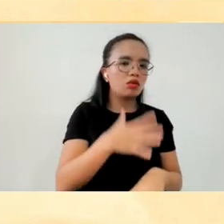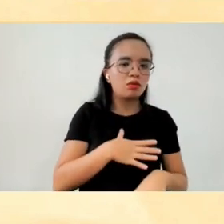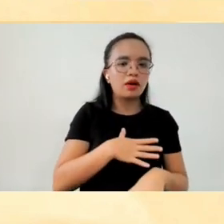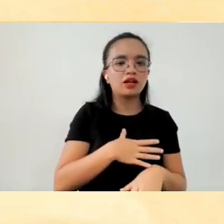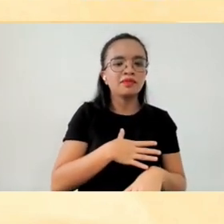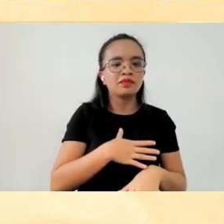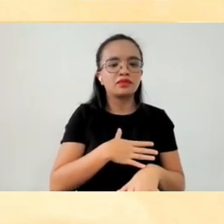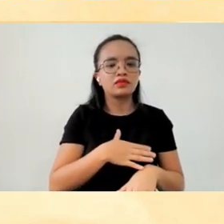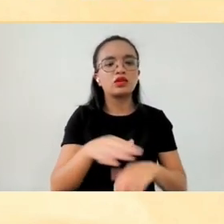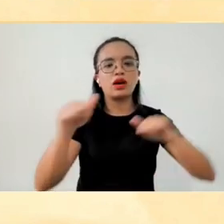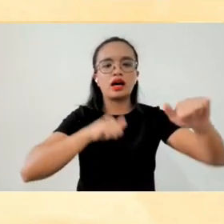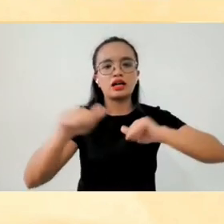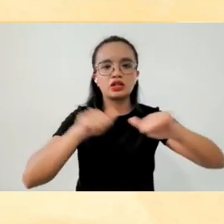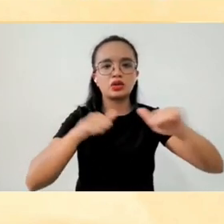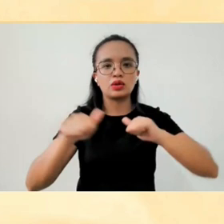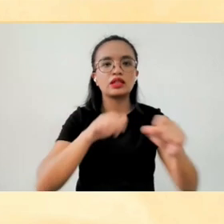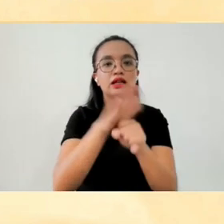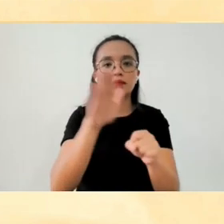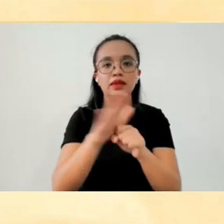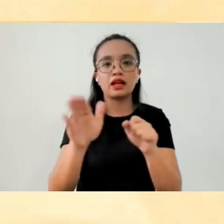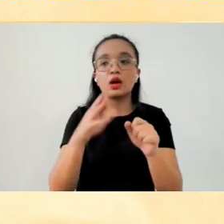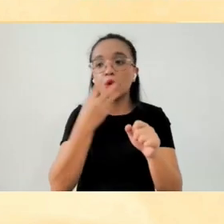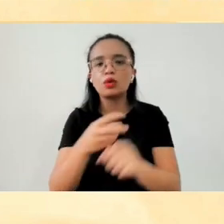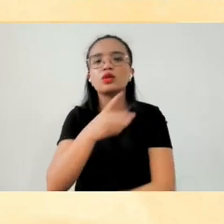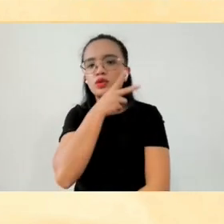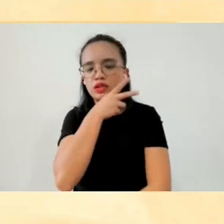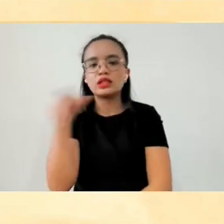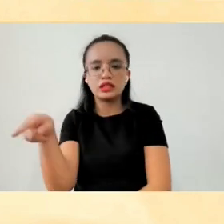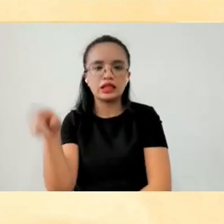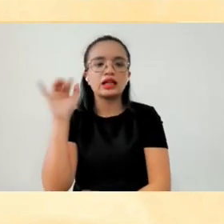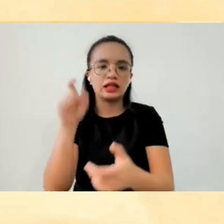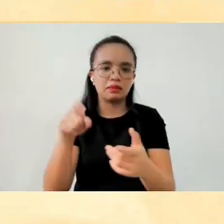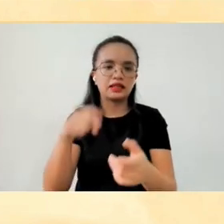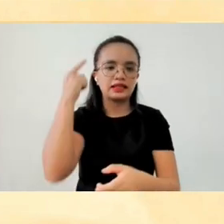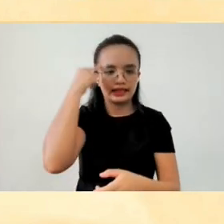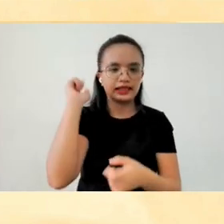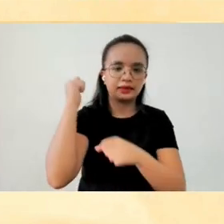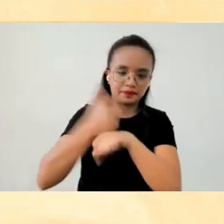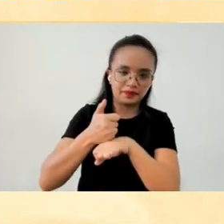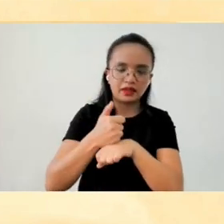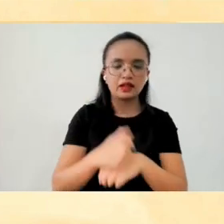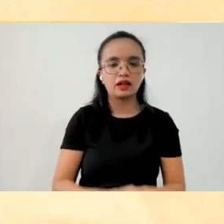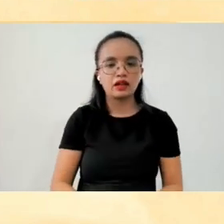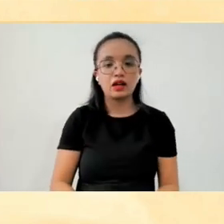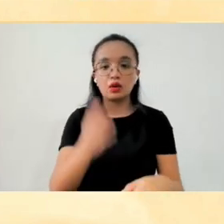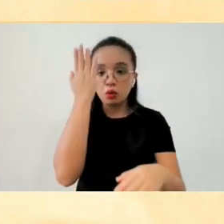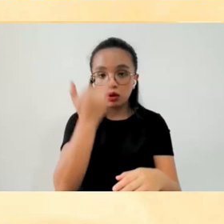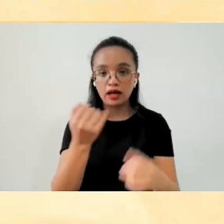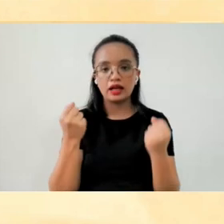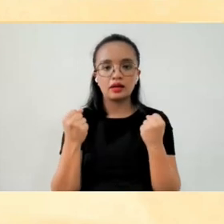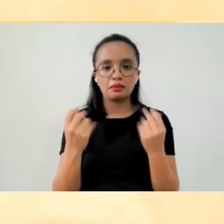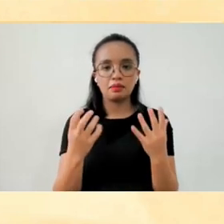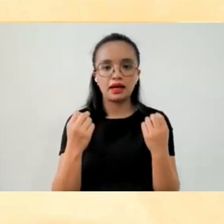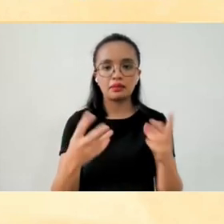the action of rape was done by the rapist. We have to establish that because many victims, survivors are